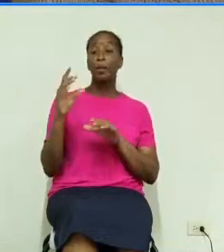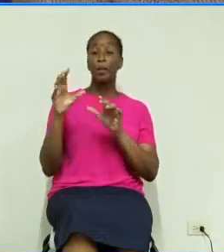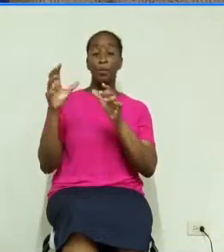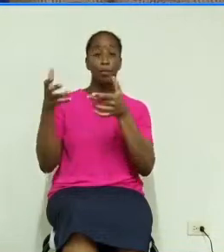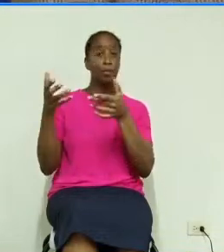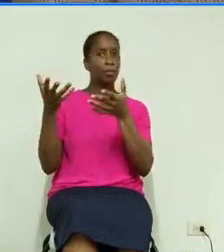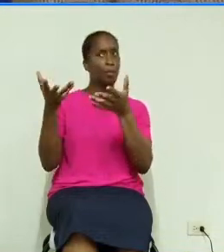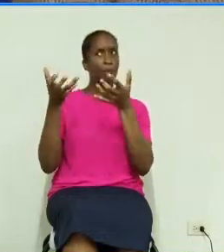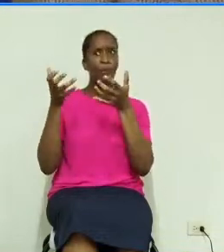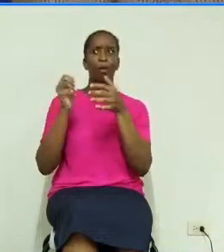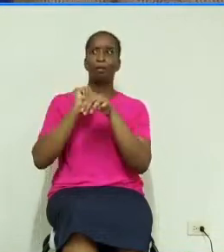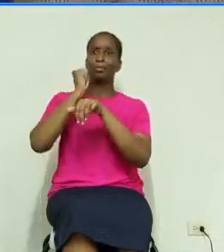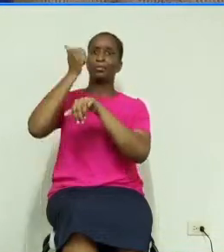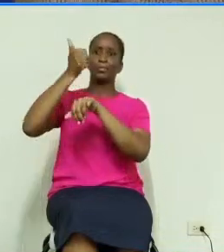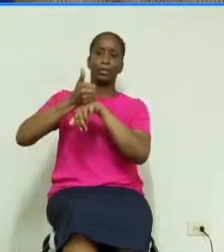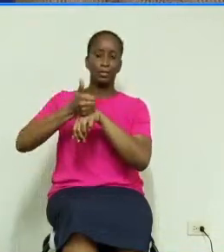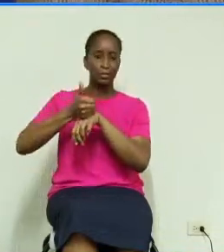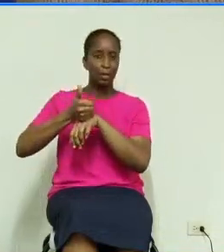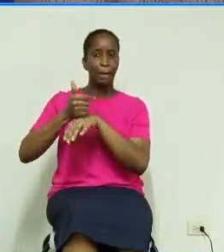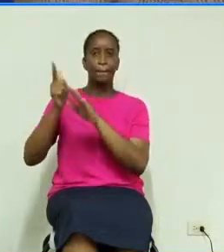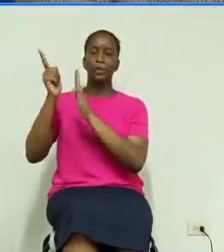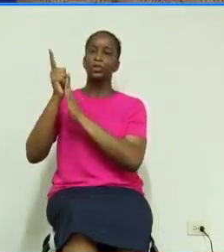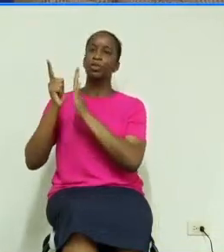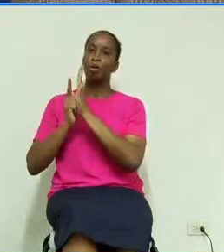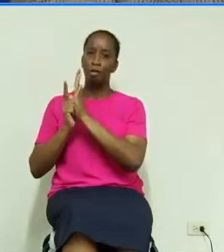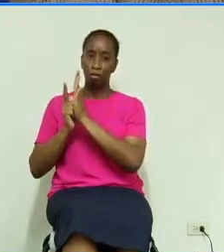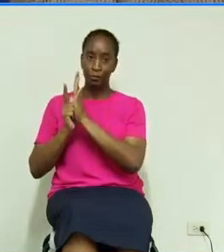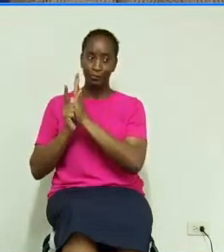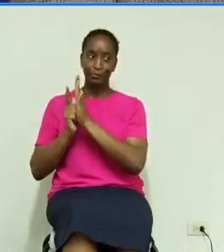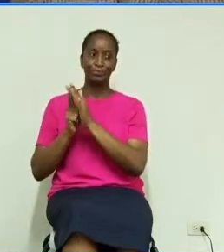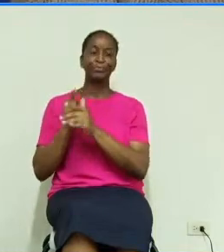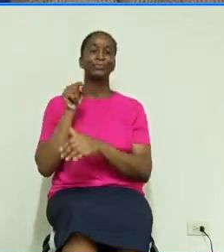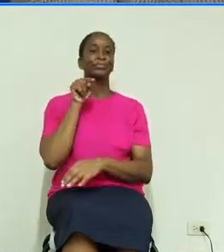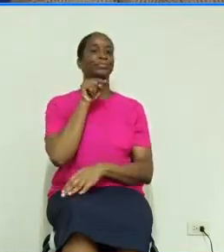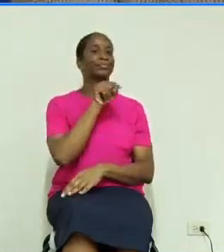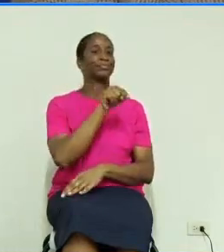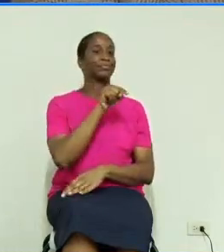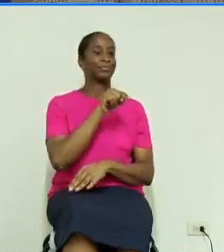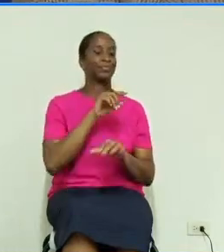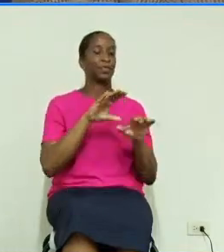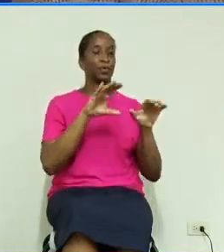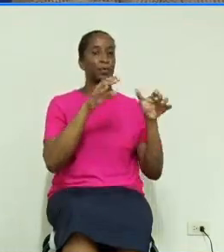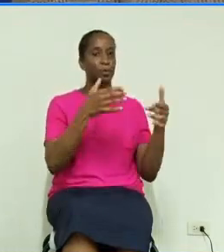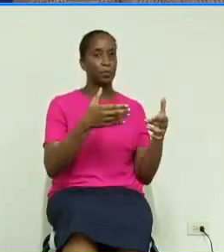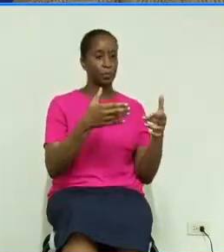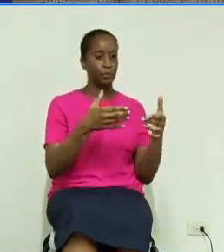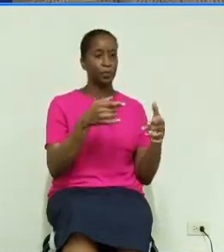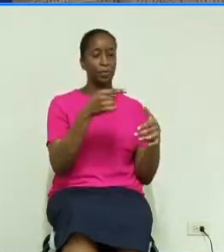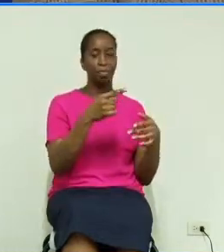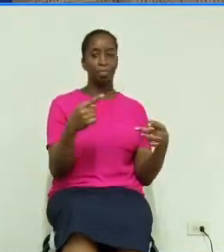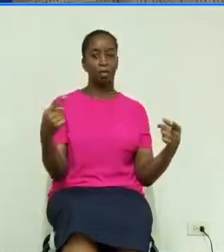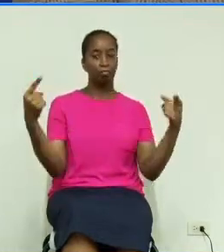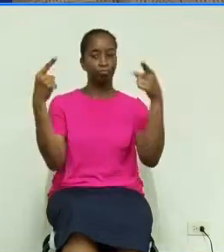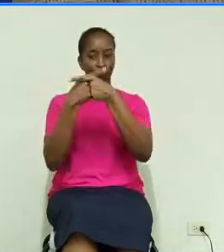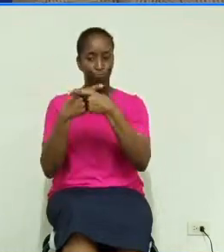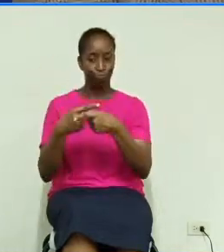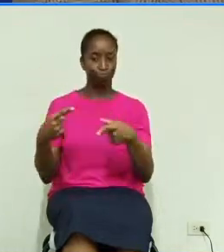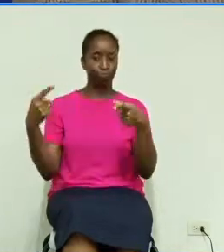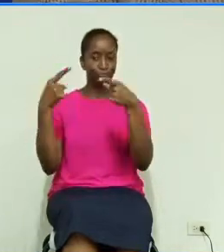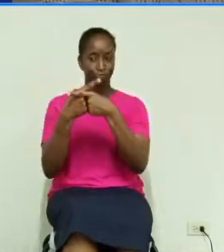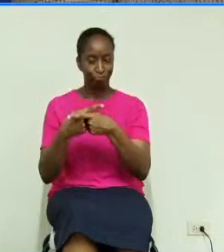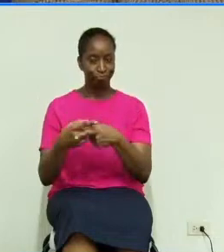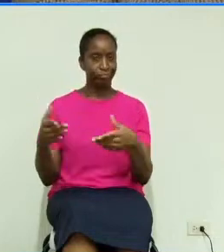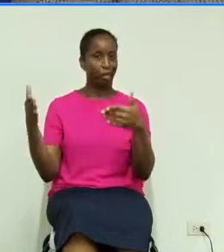legislation have been stymied in the upper house, where they both are